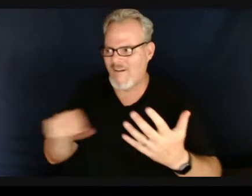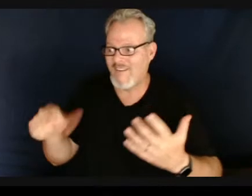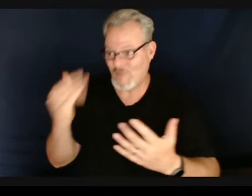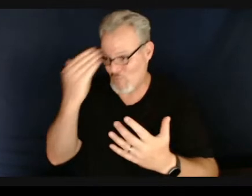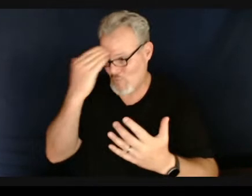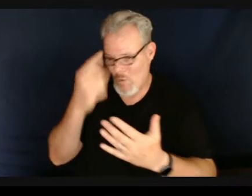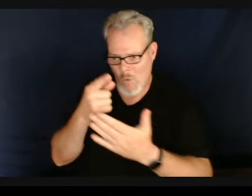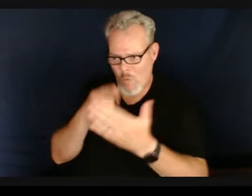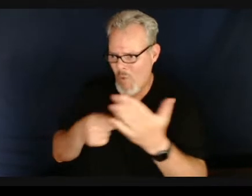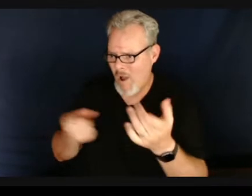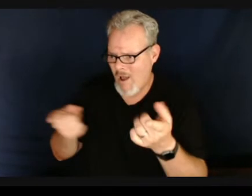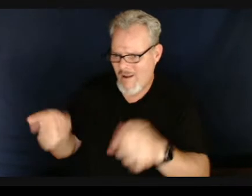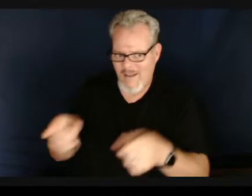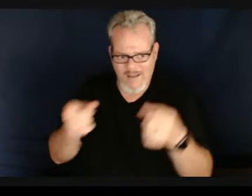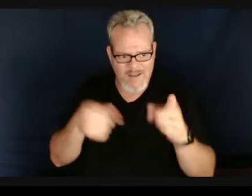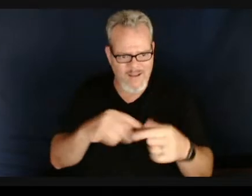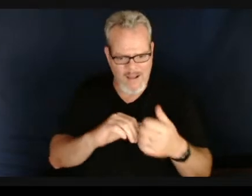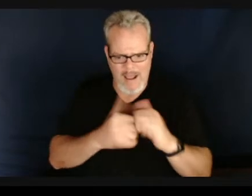meant.